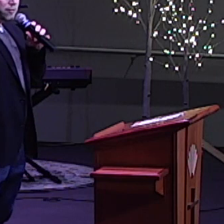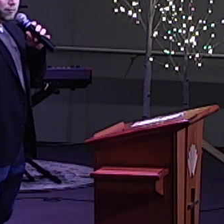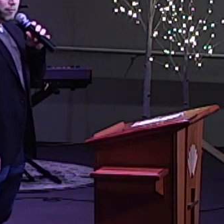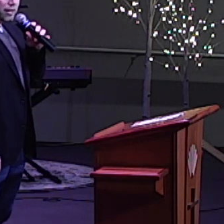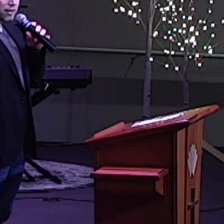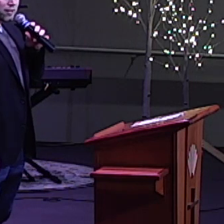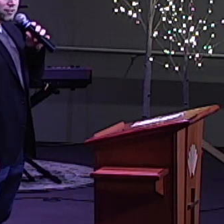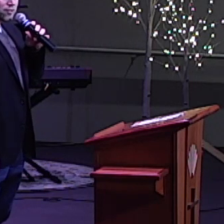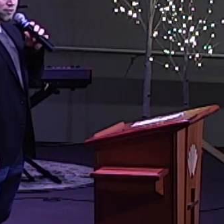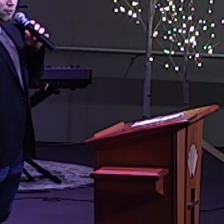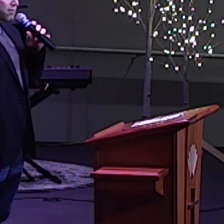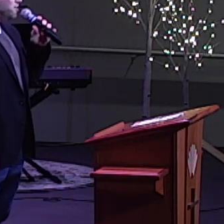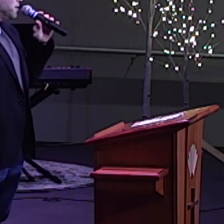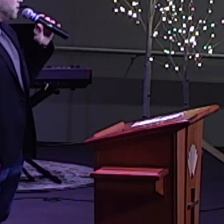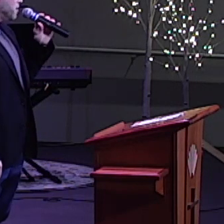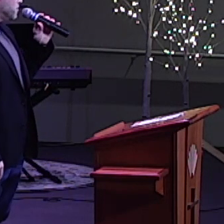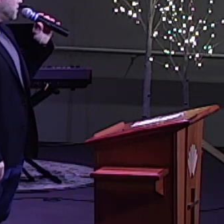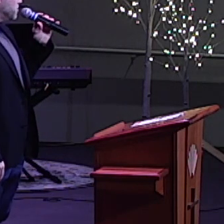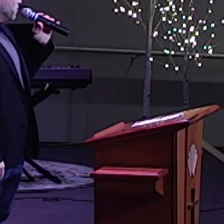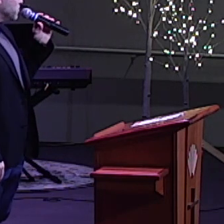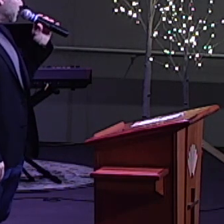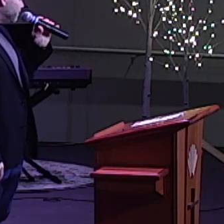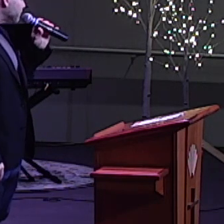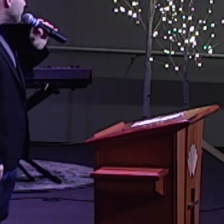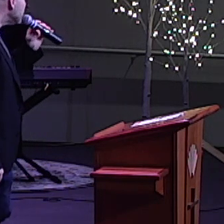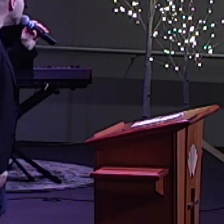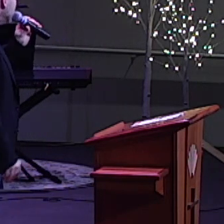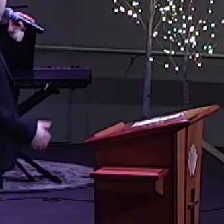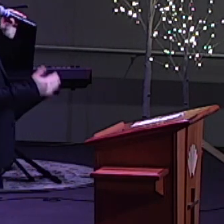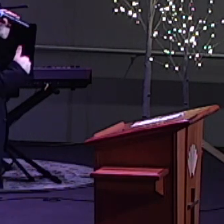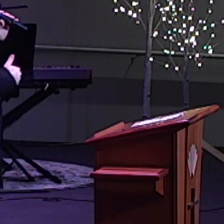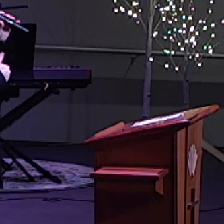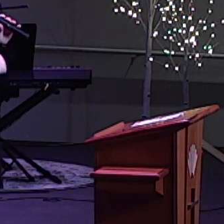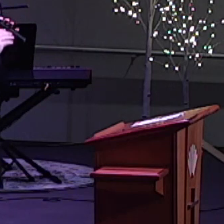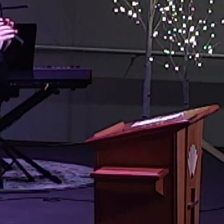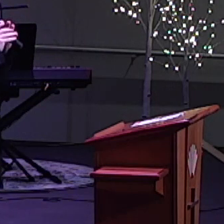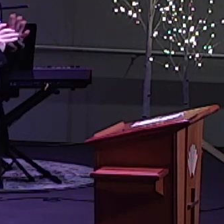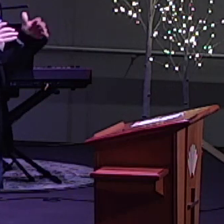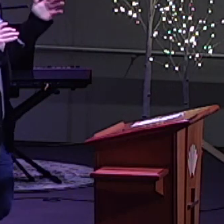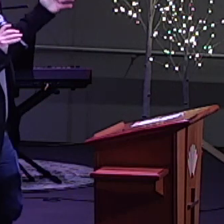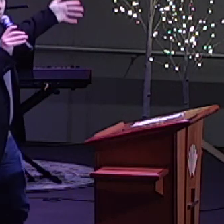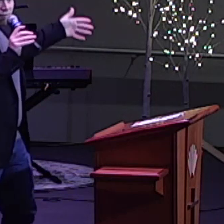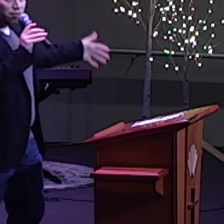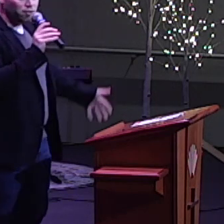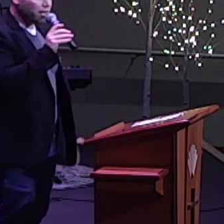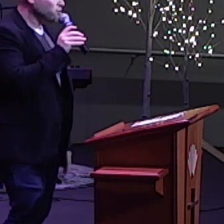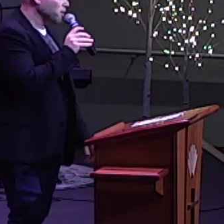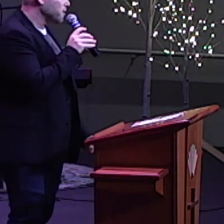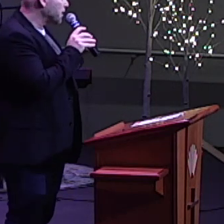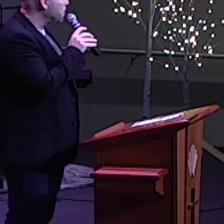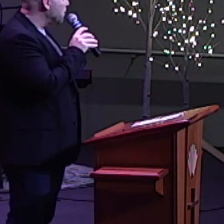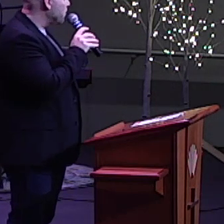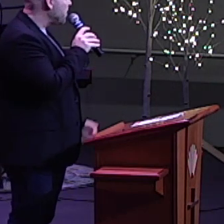budget by God's grace and his provision. Not only did we meet budget, but we have a little